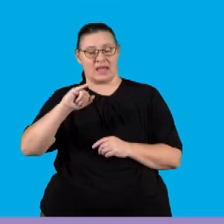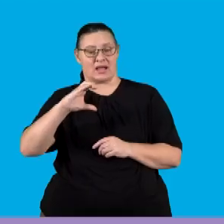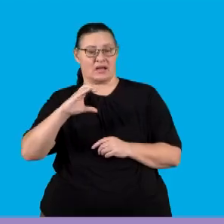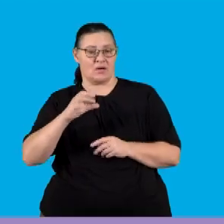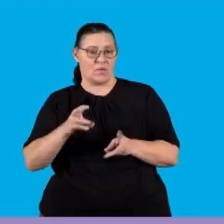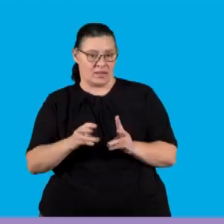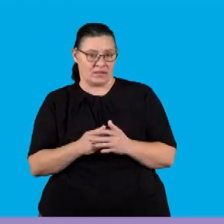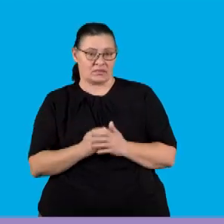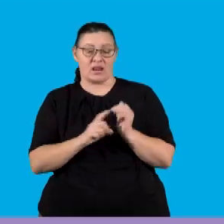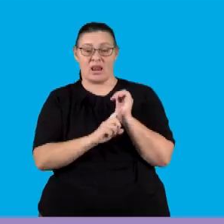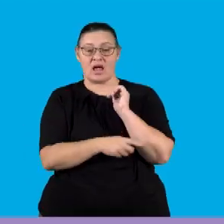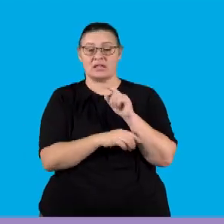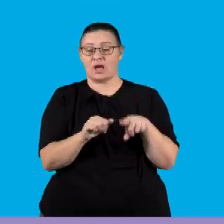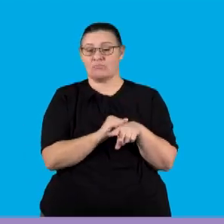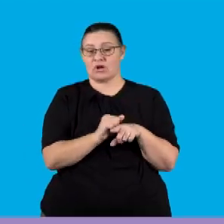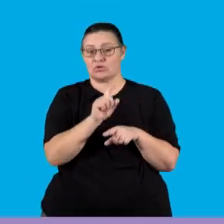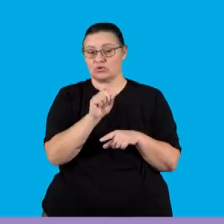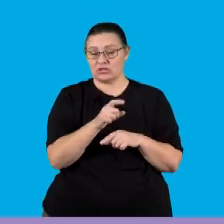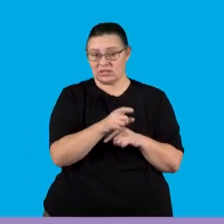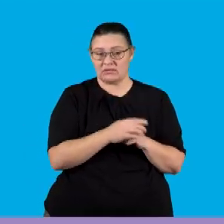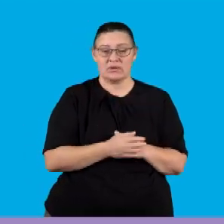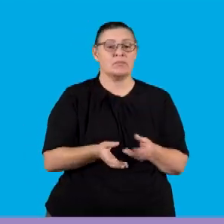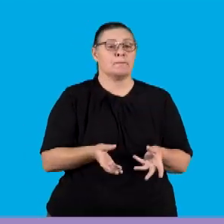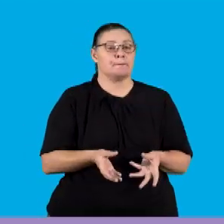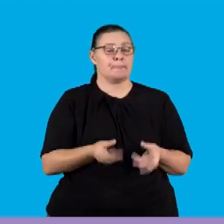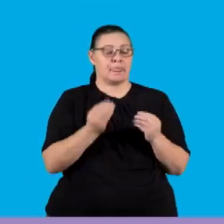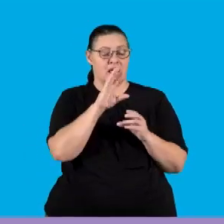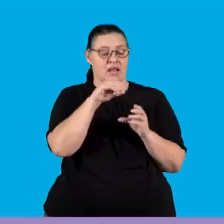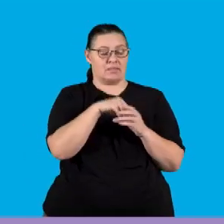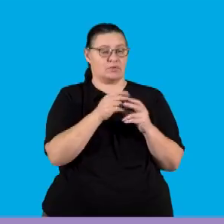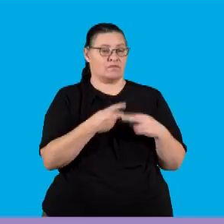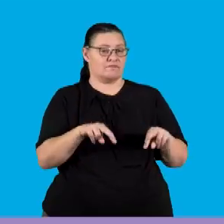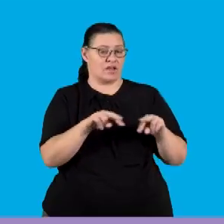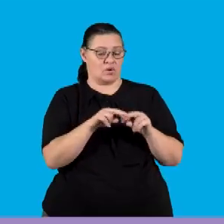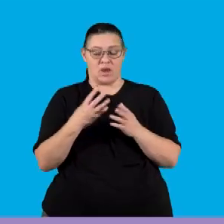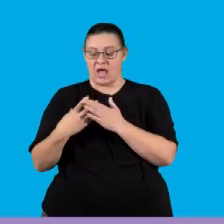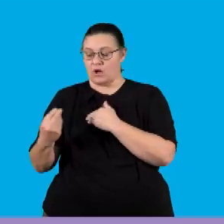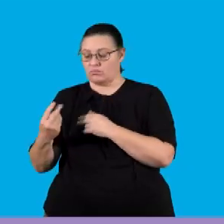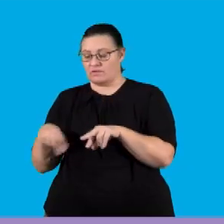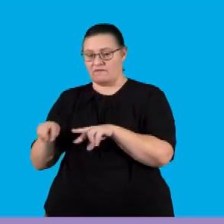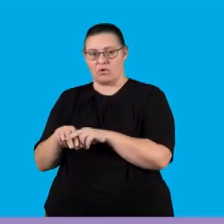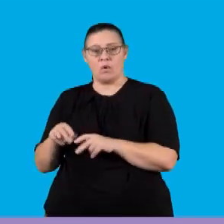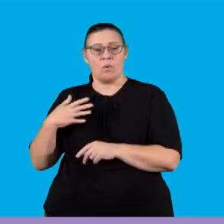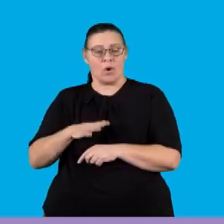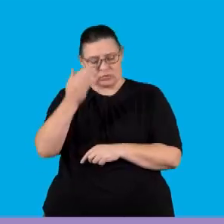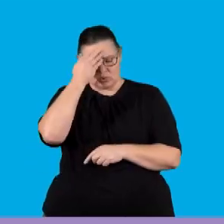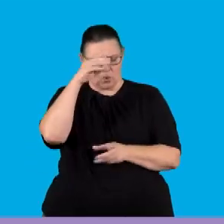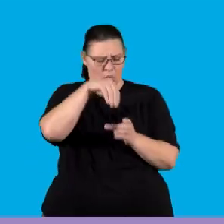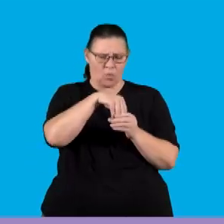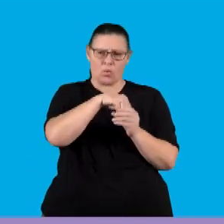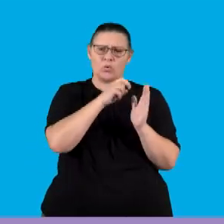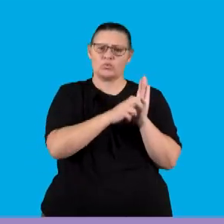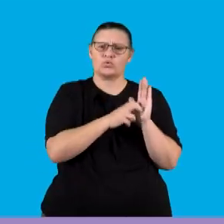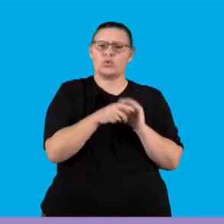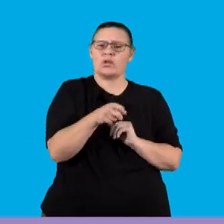our last practice question there. So we have been given the input values and the output values. And from these